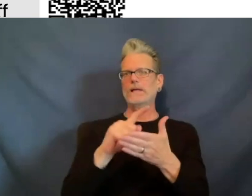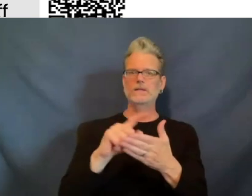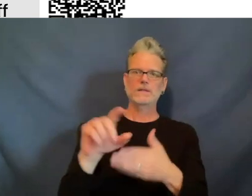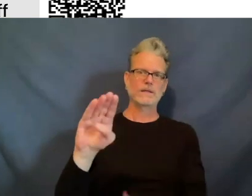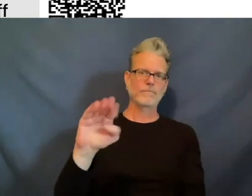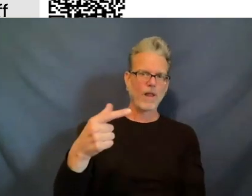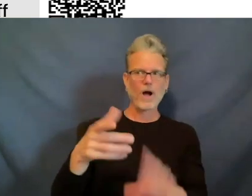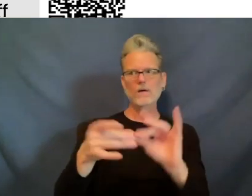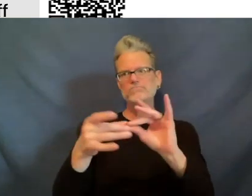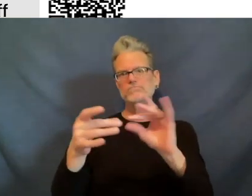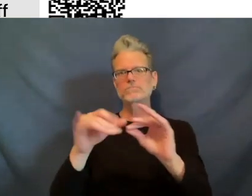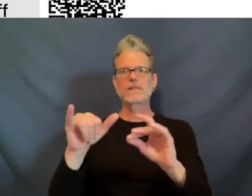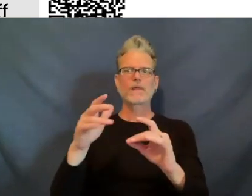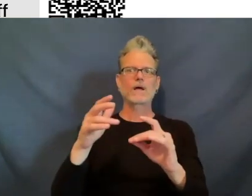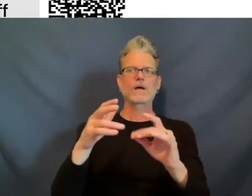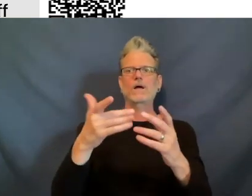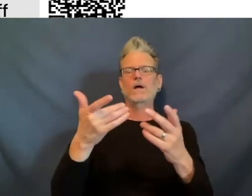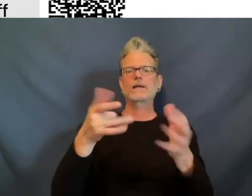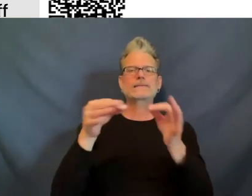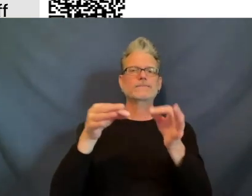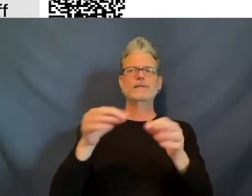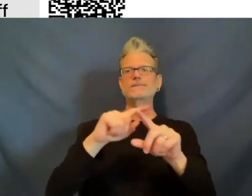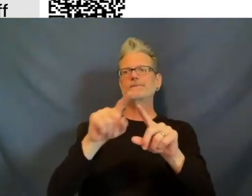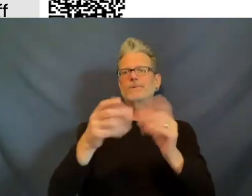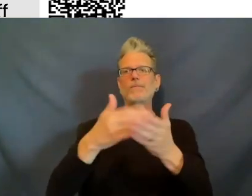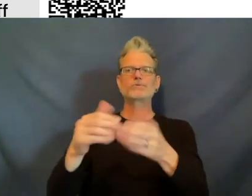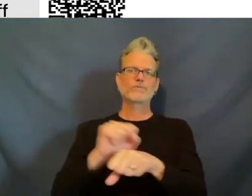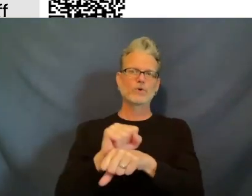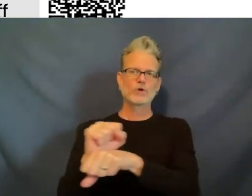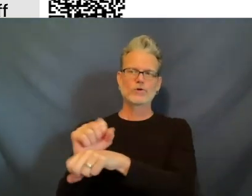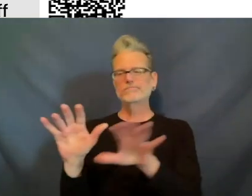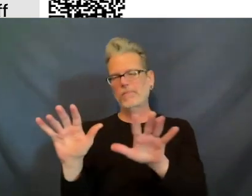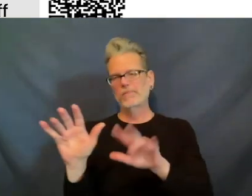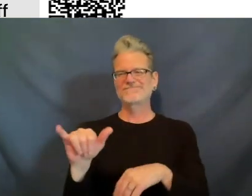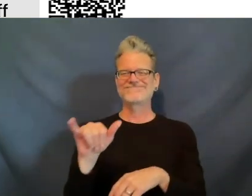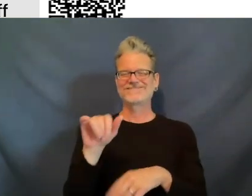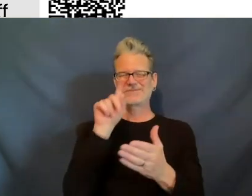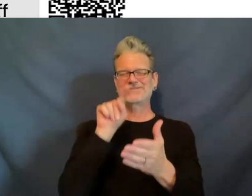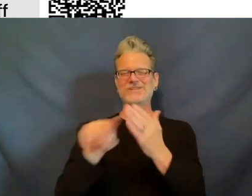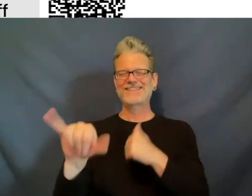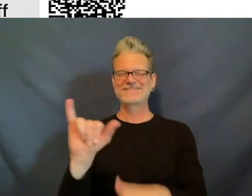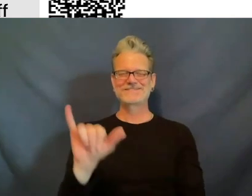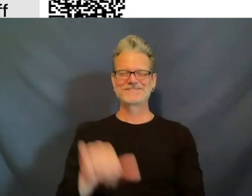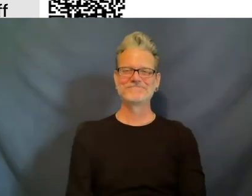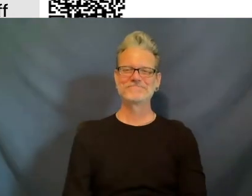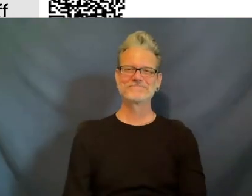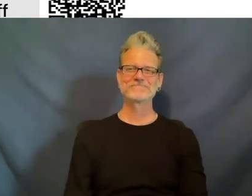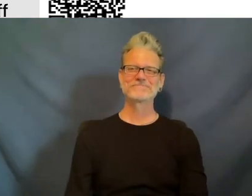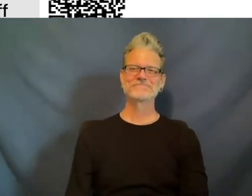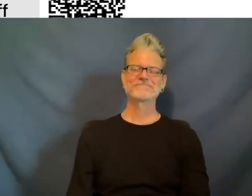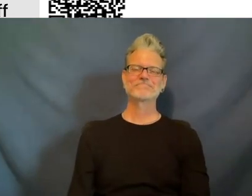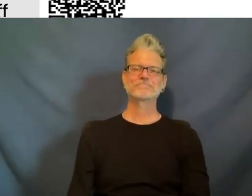just touches on every different aspect of this work. So check that out as well if that's of interest and within your scope of